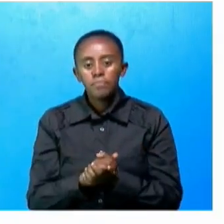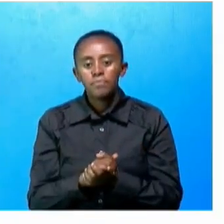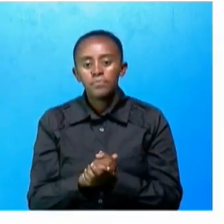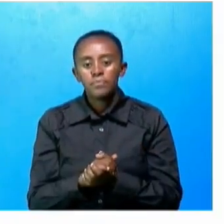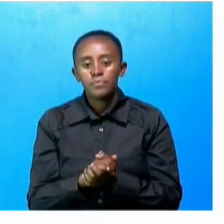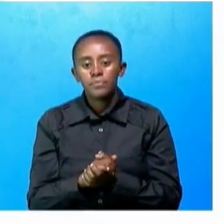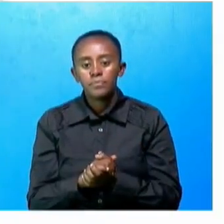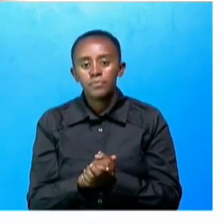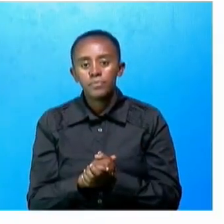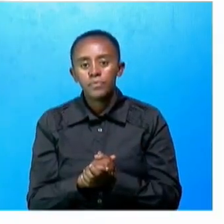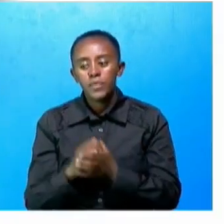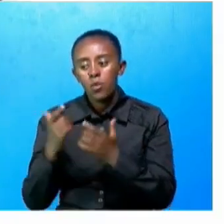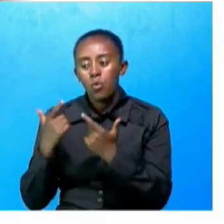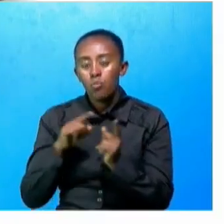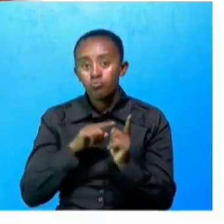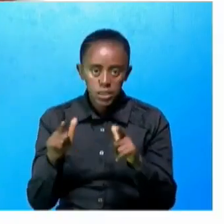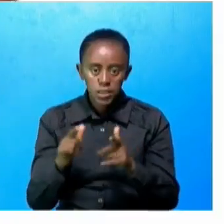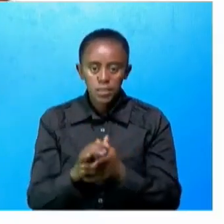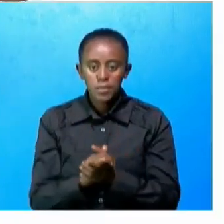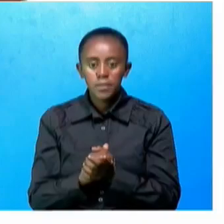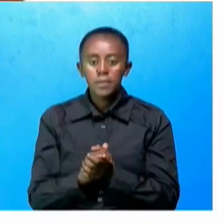in the library.